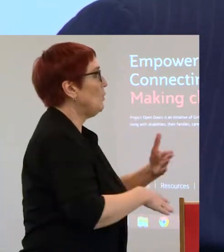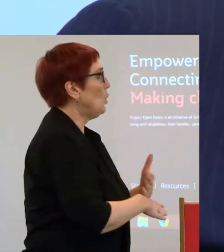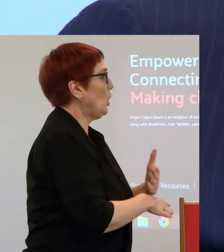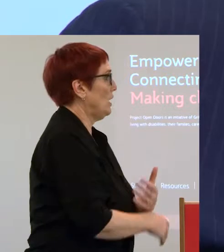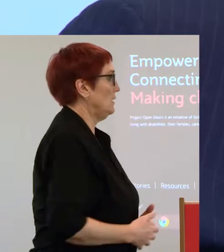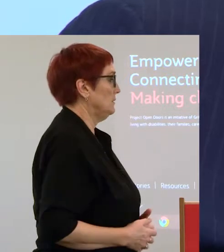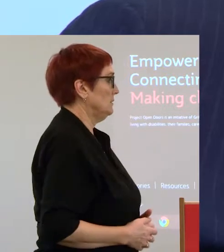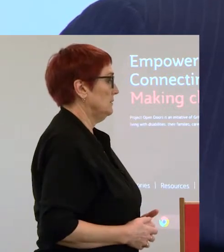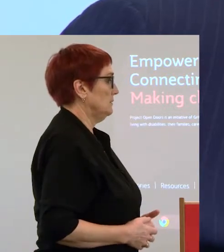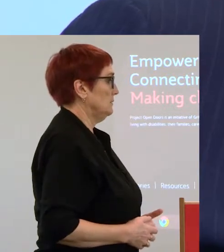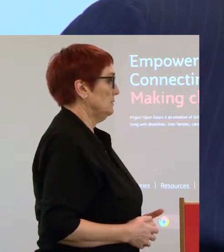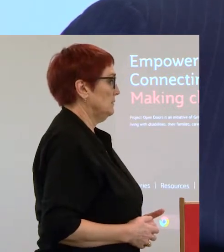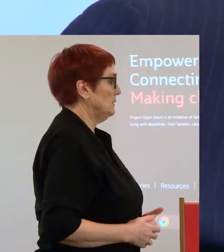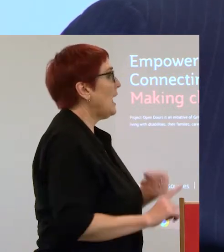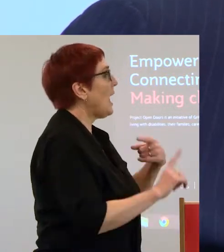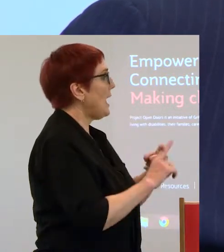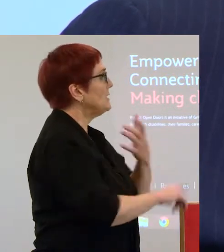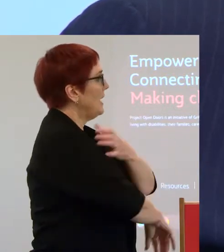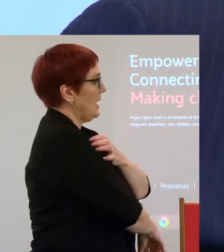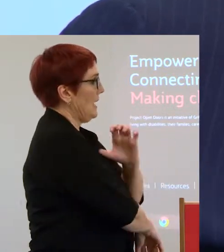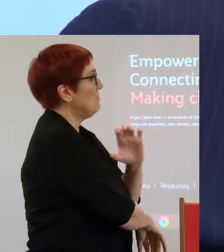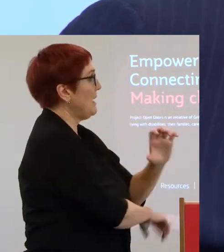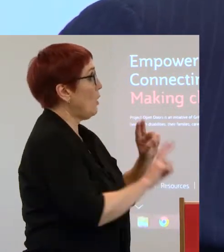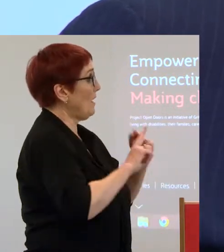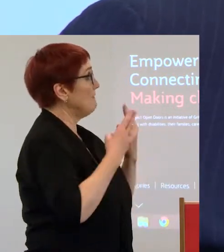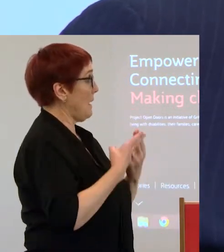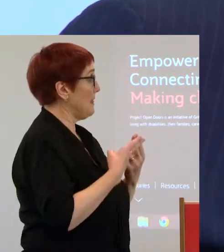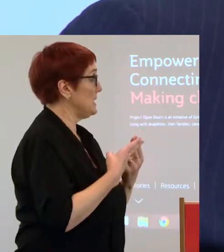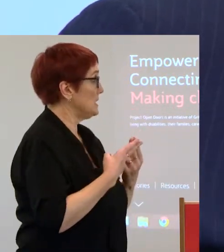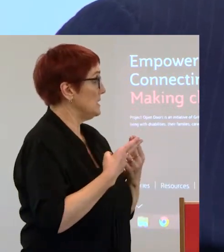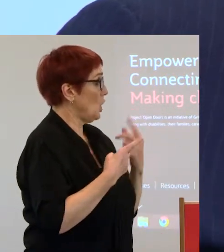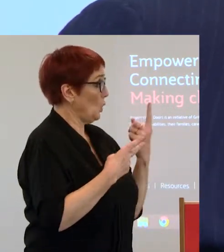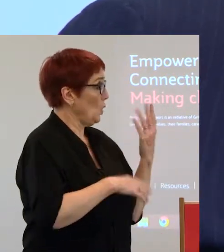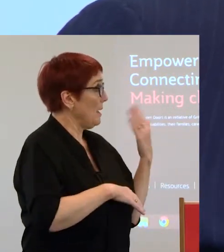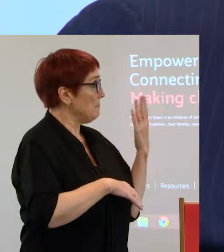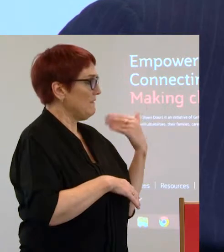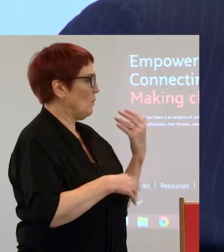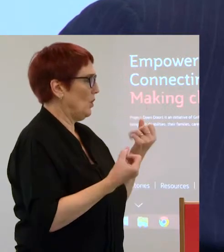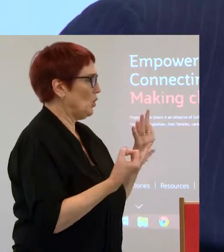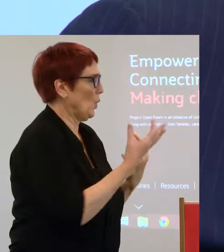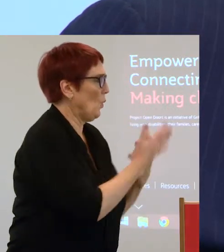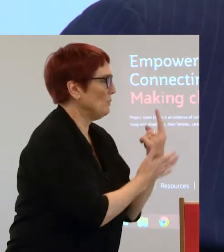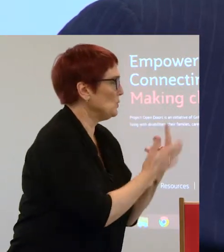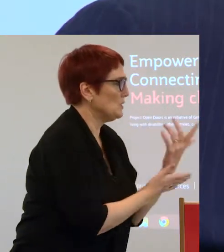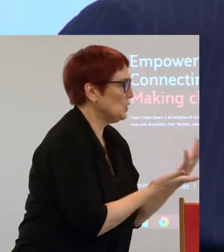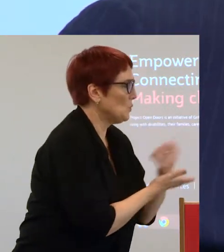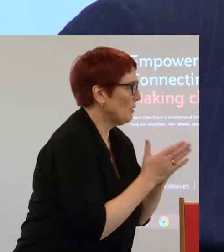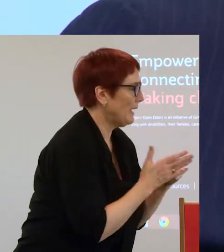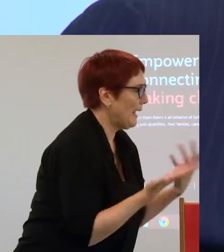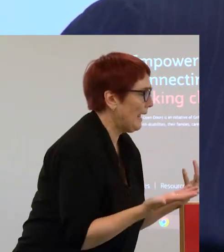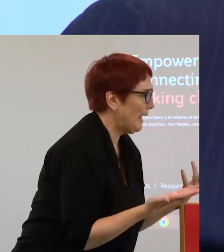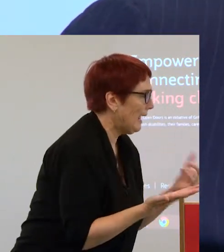workforce, and also then empowering families who once were denied the opportunity to earn money to